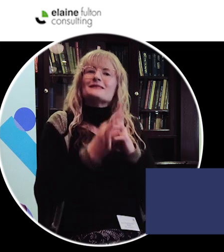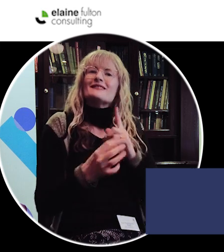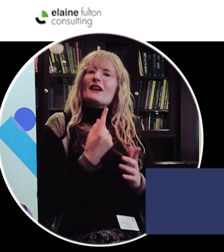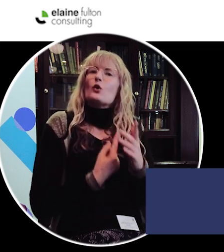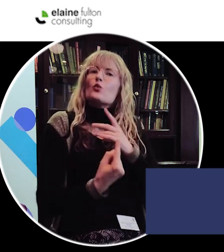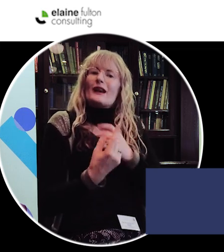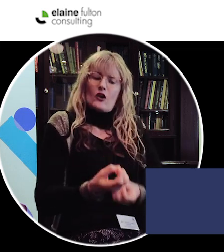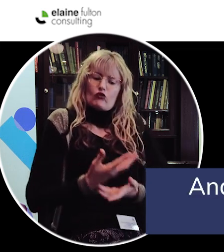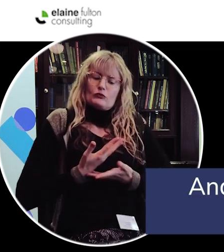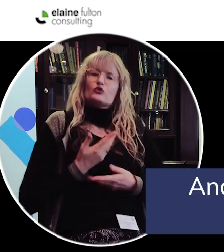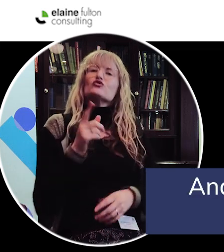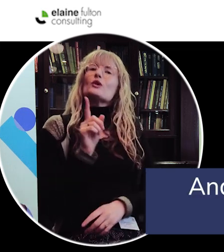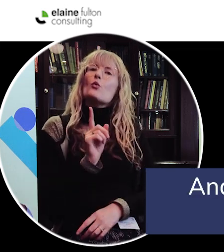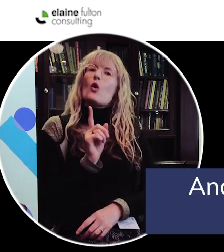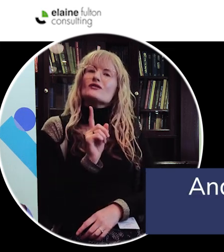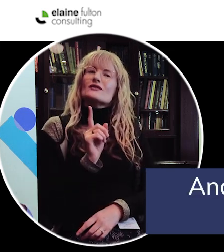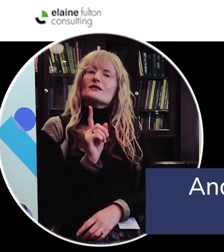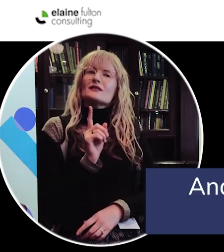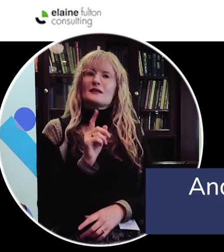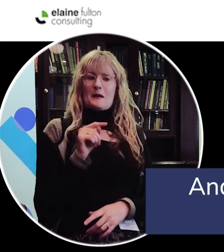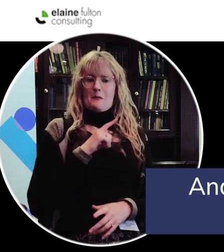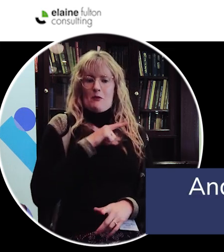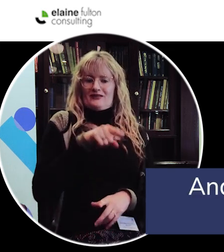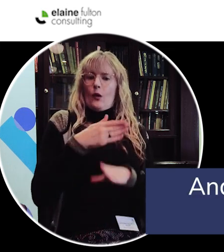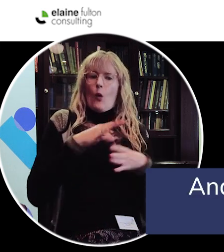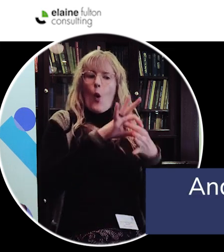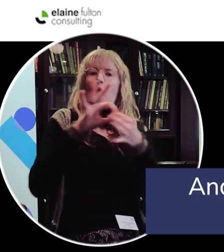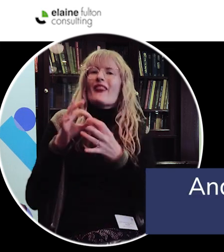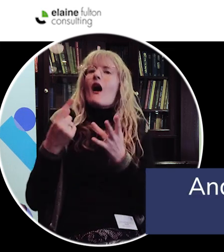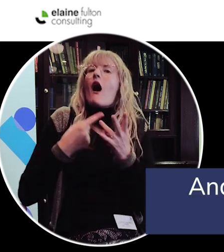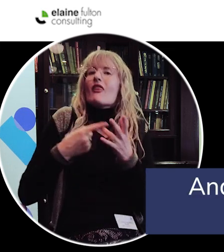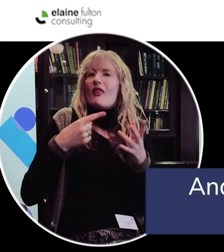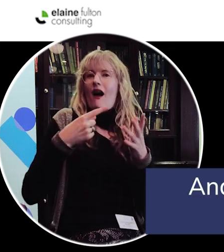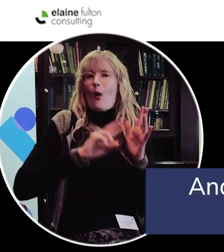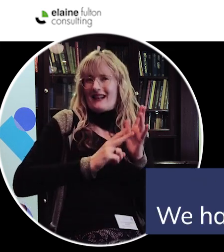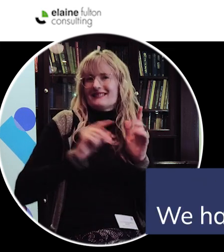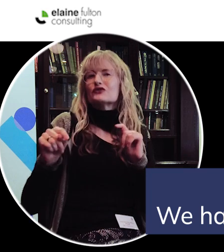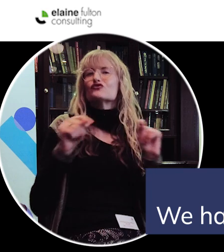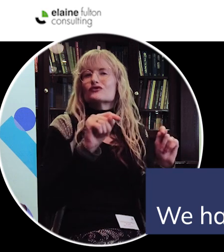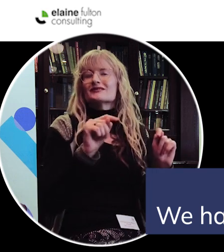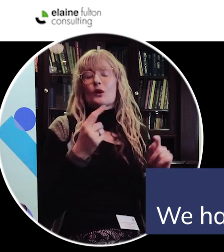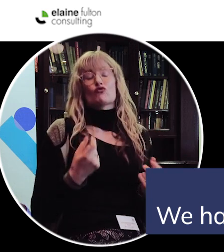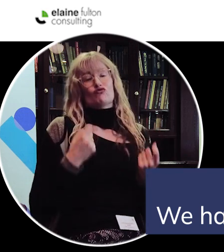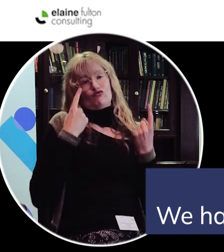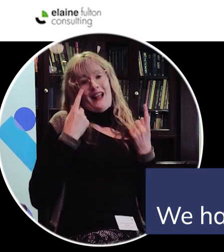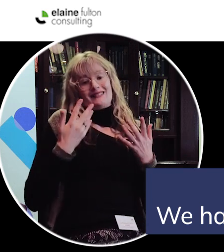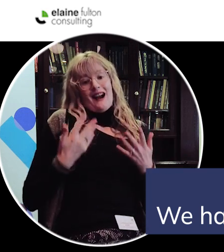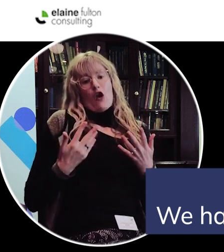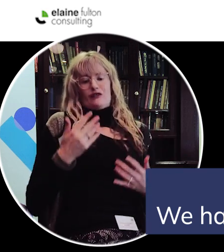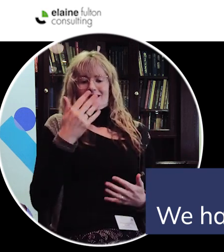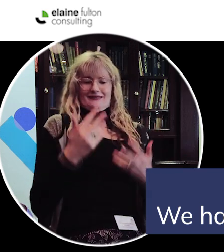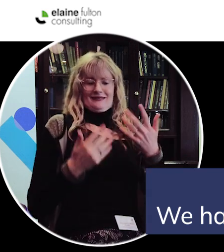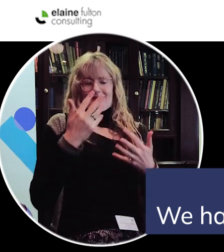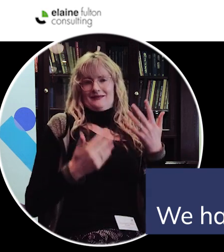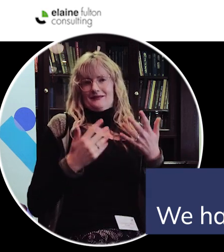those systems. And what we've picked up are the fact that existing metrics that are used can suggest an